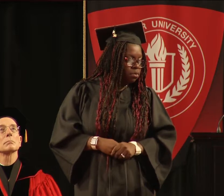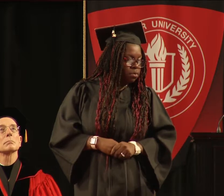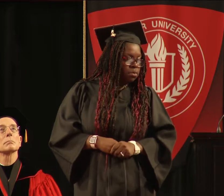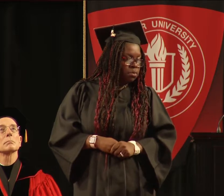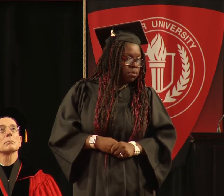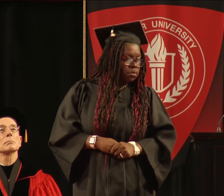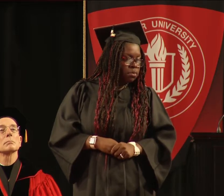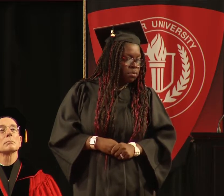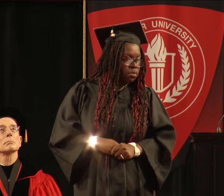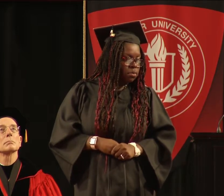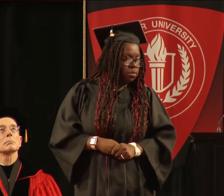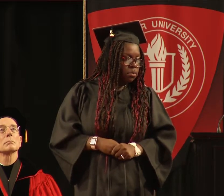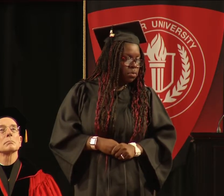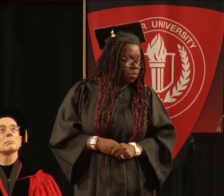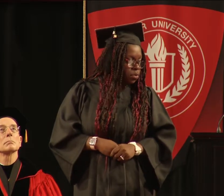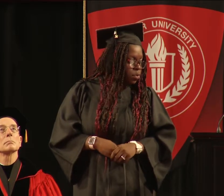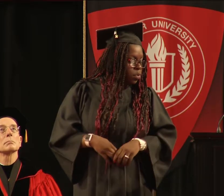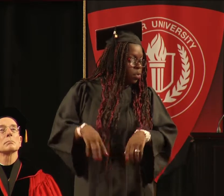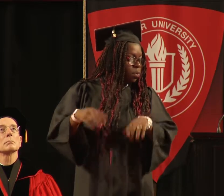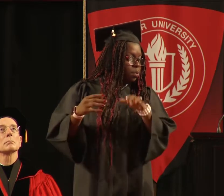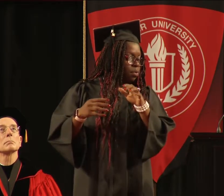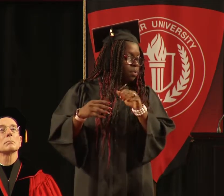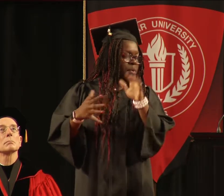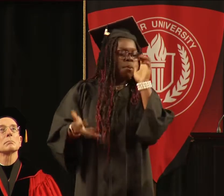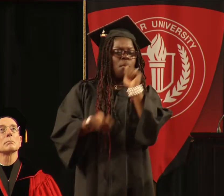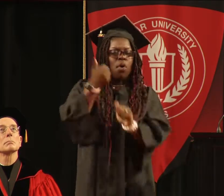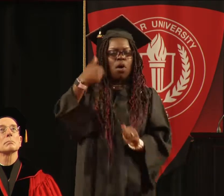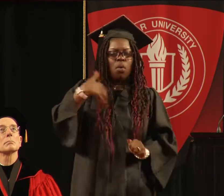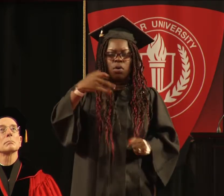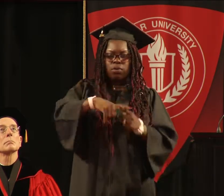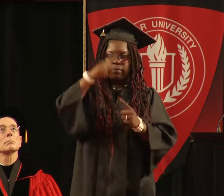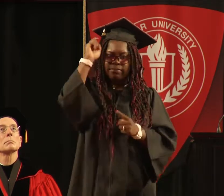their work with these that I will work with in the future.